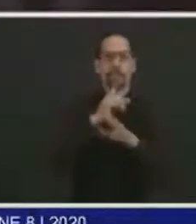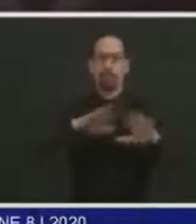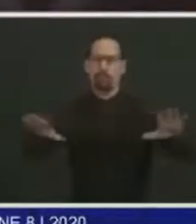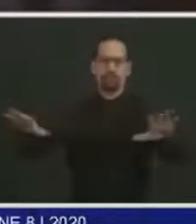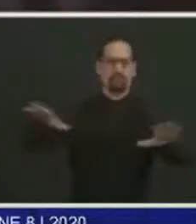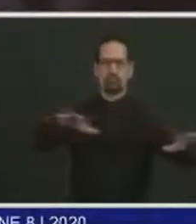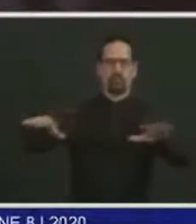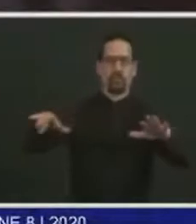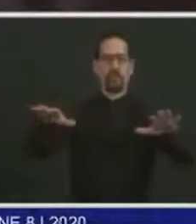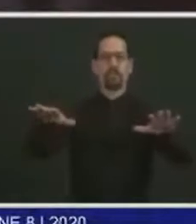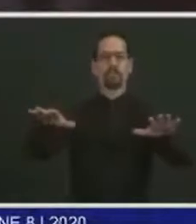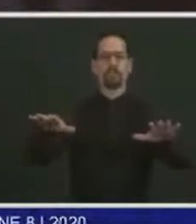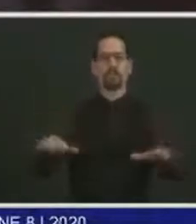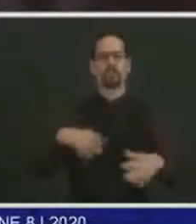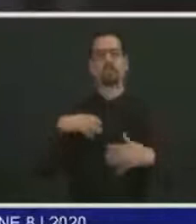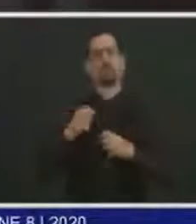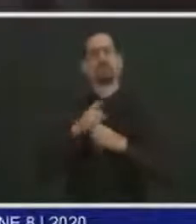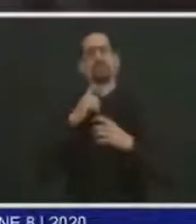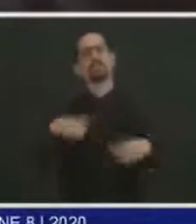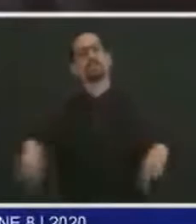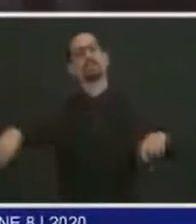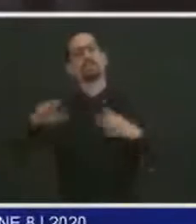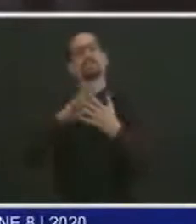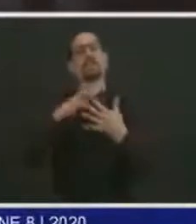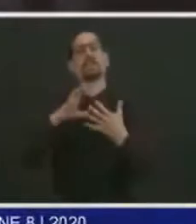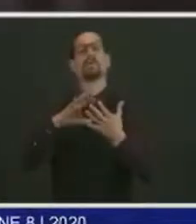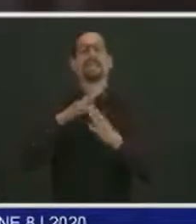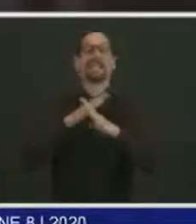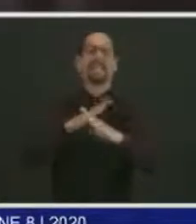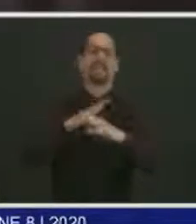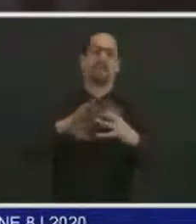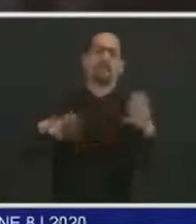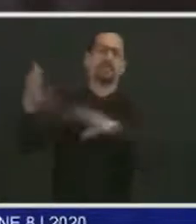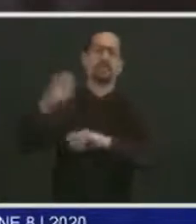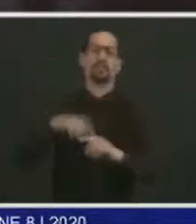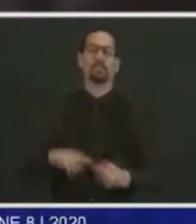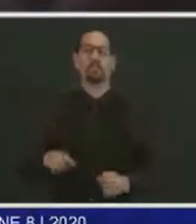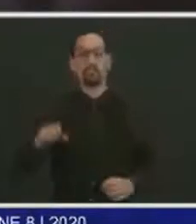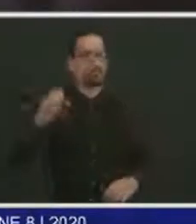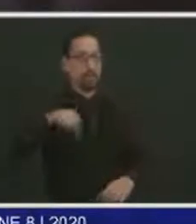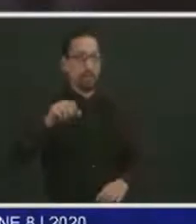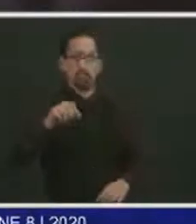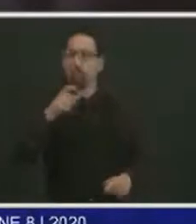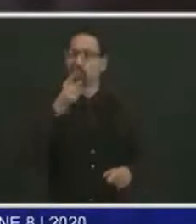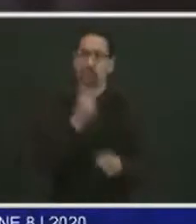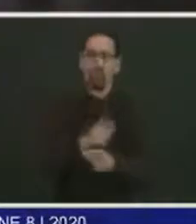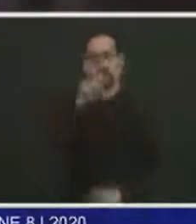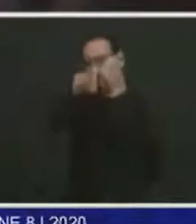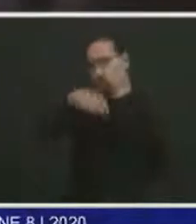could have been a tense situation. So the answer is yes, I should have. I didn't. It's a lesson learned, and it's a note that we can all be